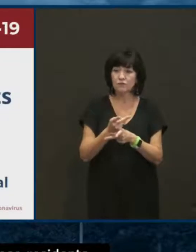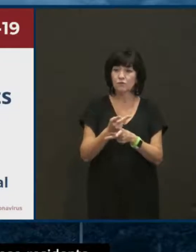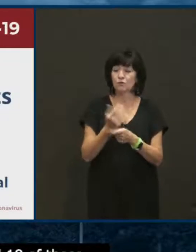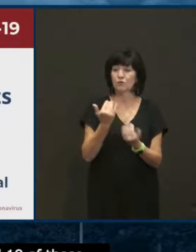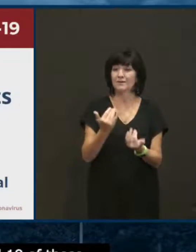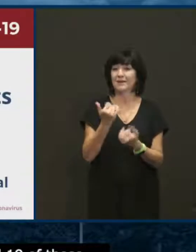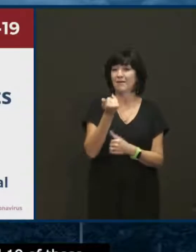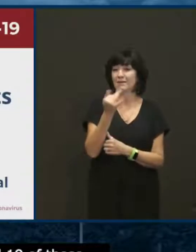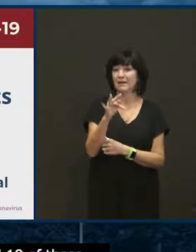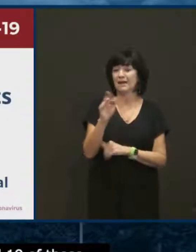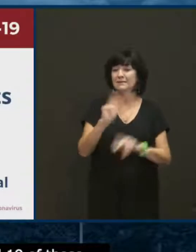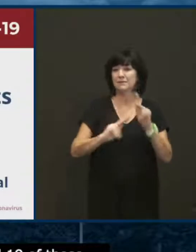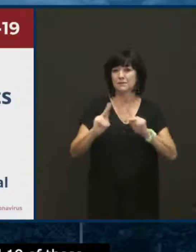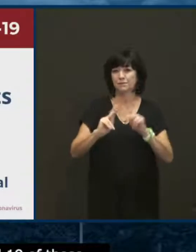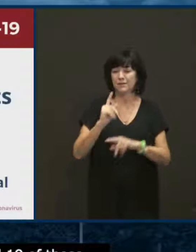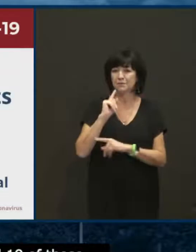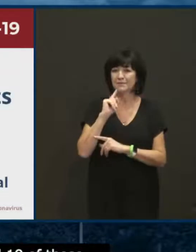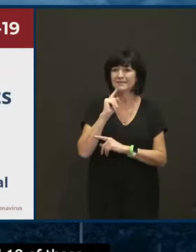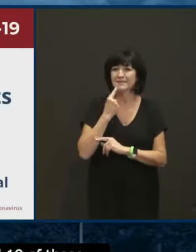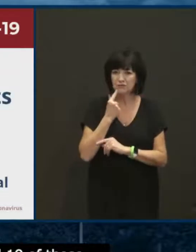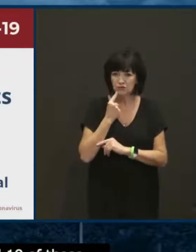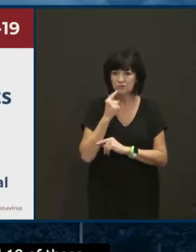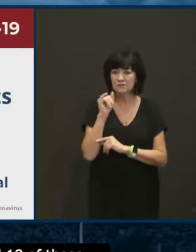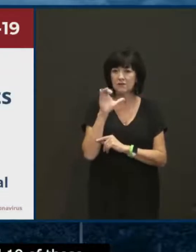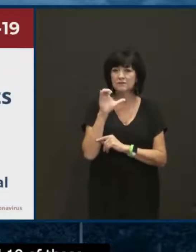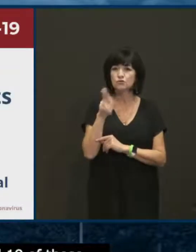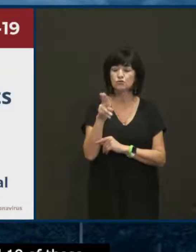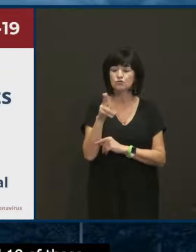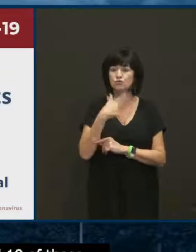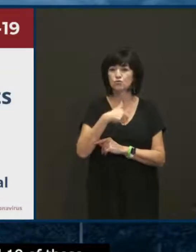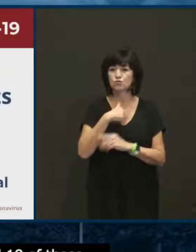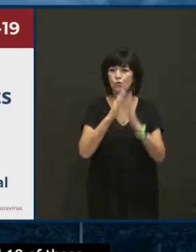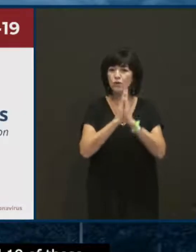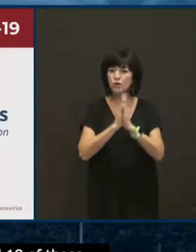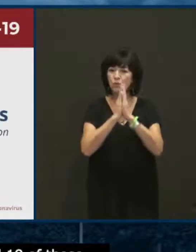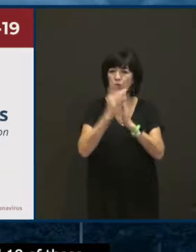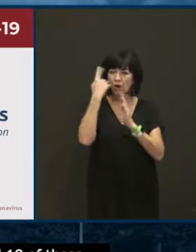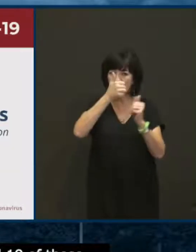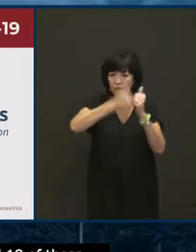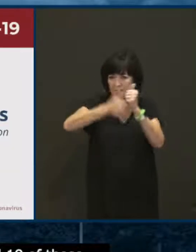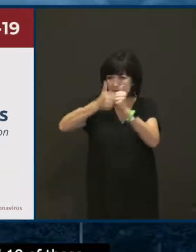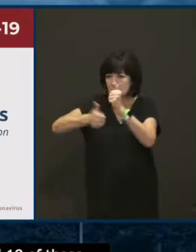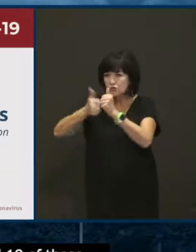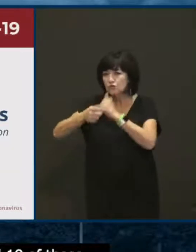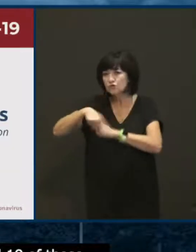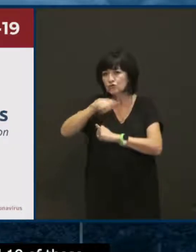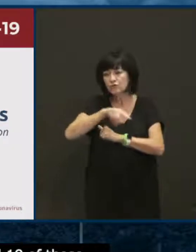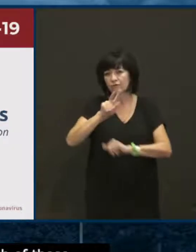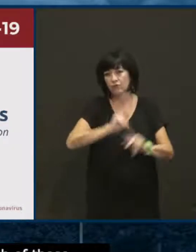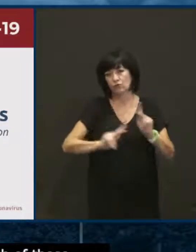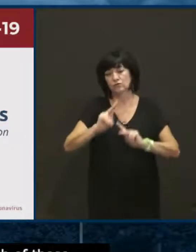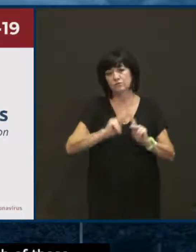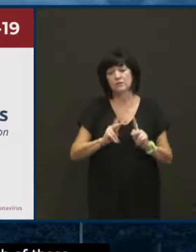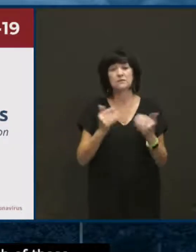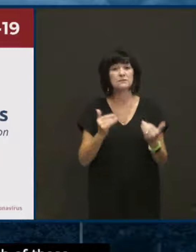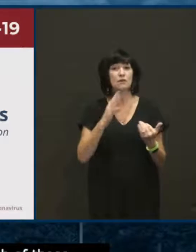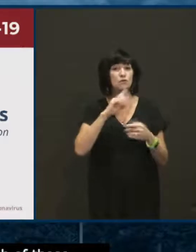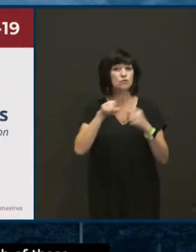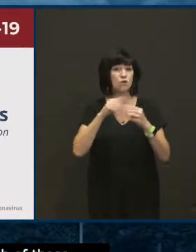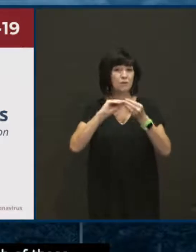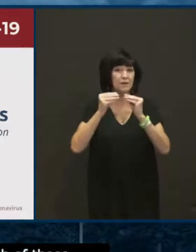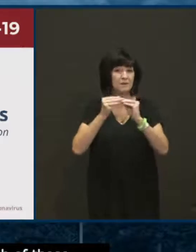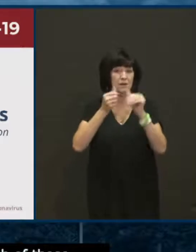critical condition, so we pray for each of those. As the cases by county,